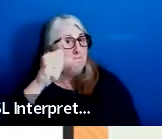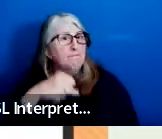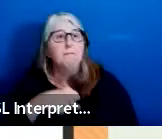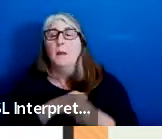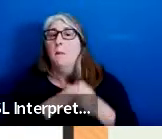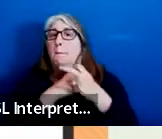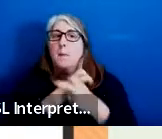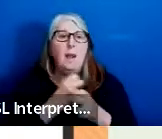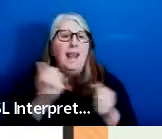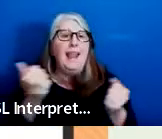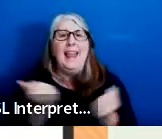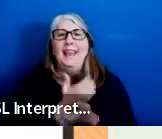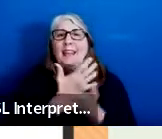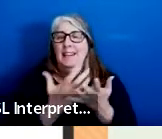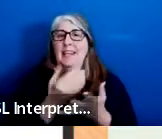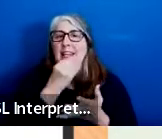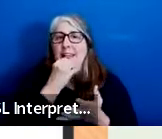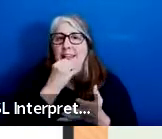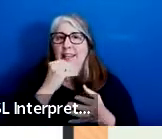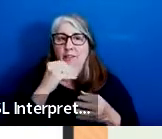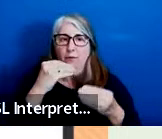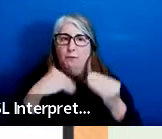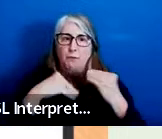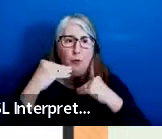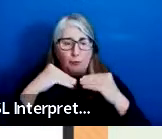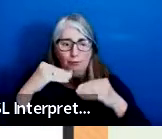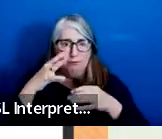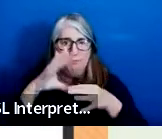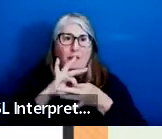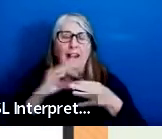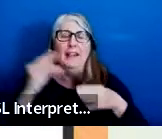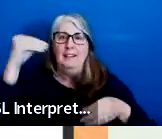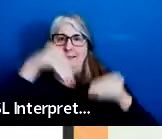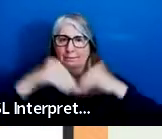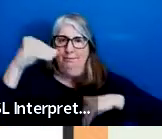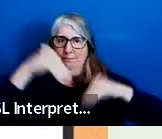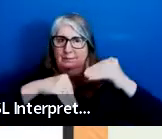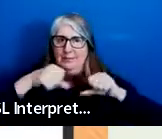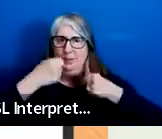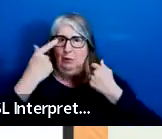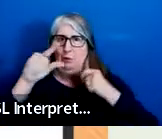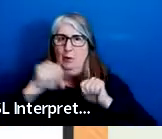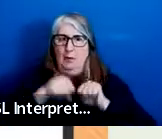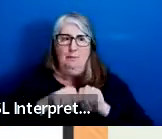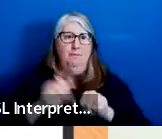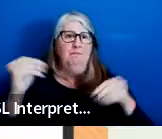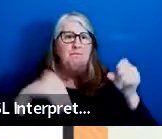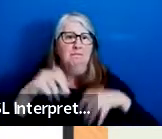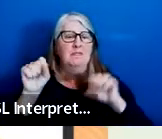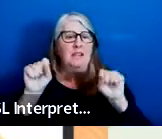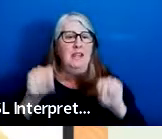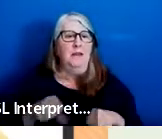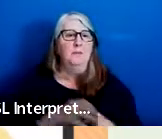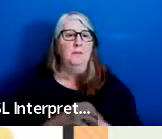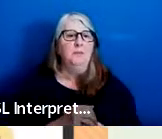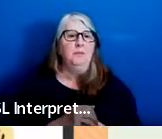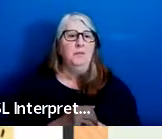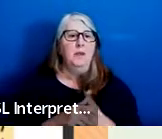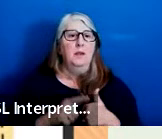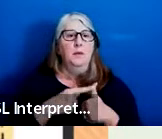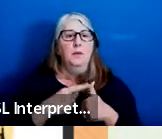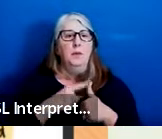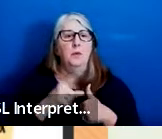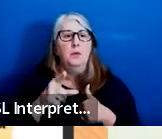pretty much anything in the compost bin. So I see like 3 places where we're actually going to compost at home. One, when we're getting ready, right? So